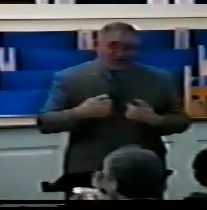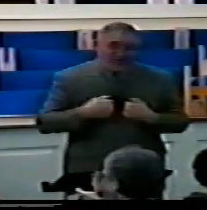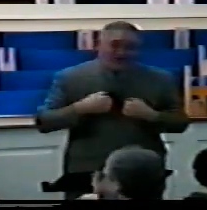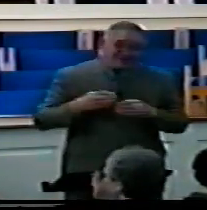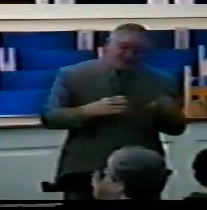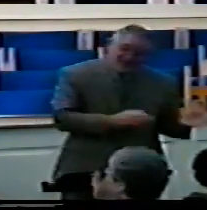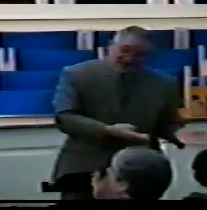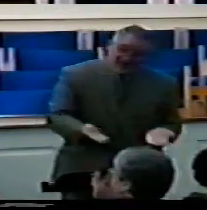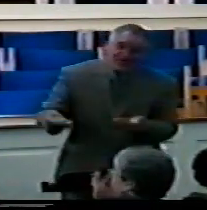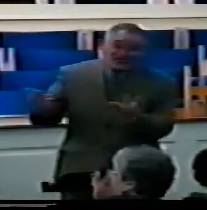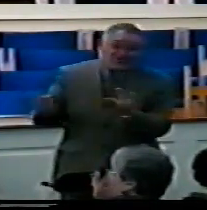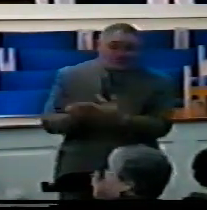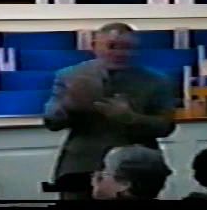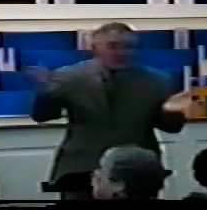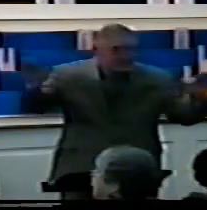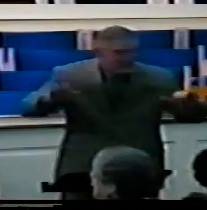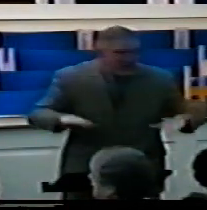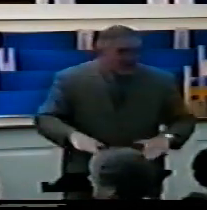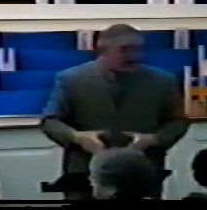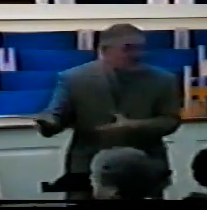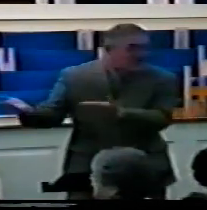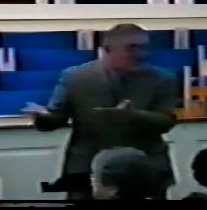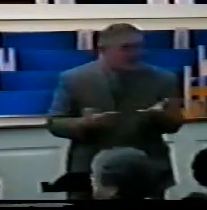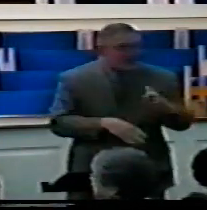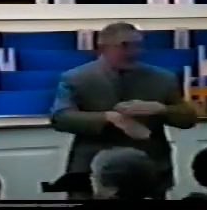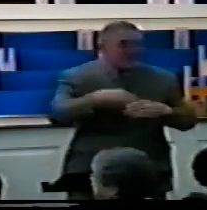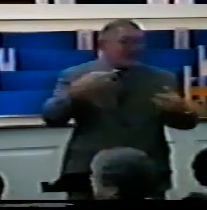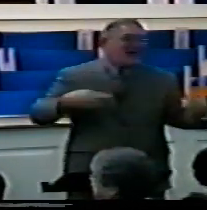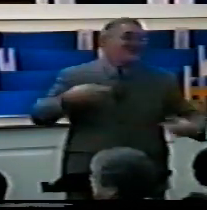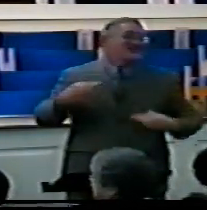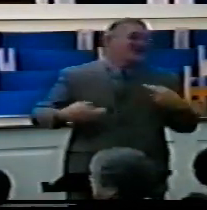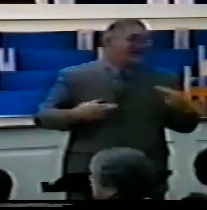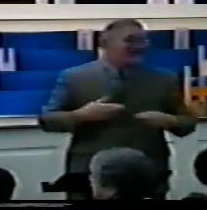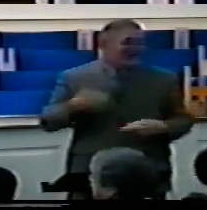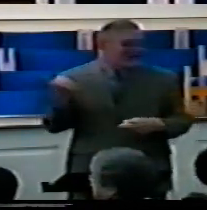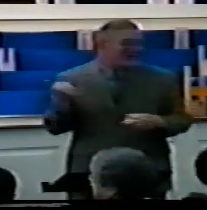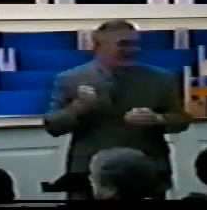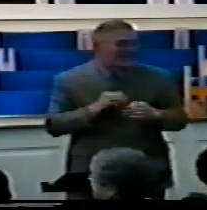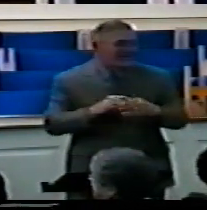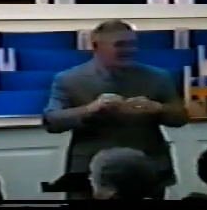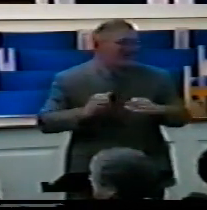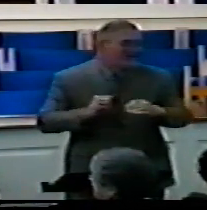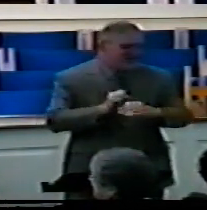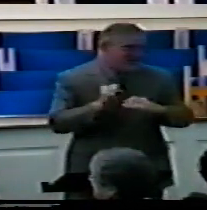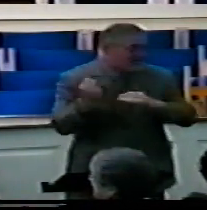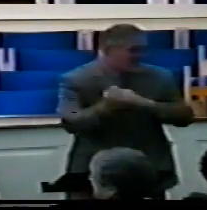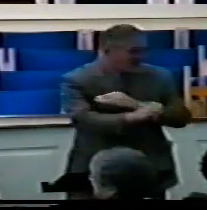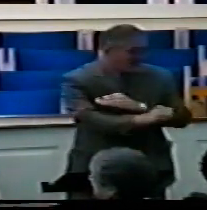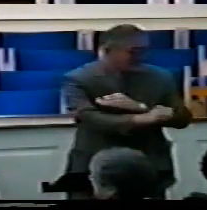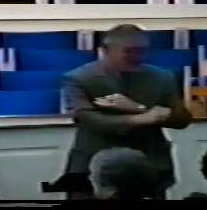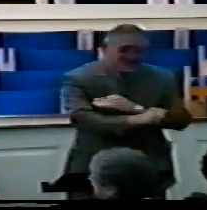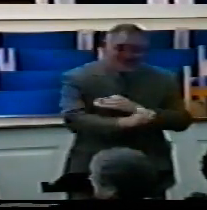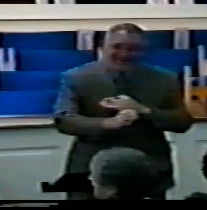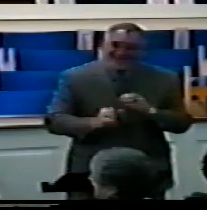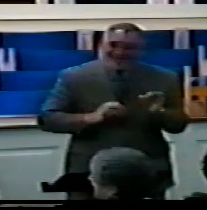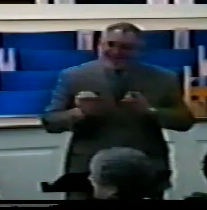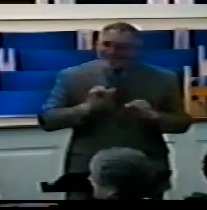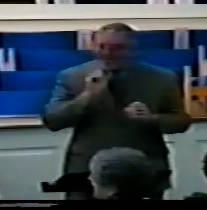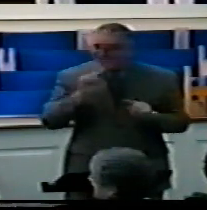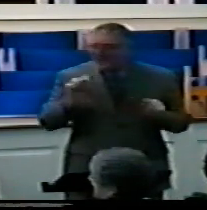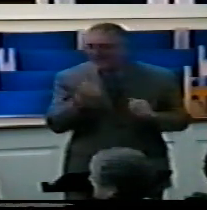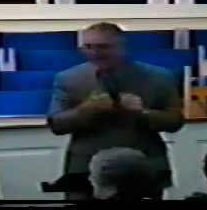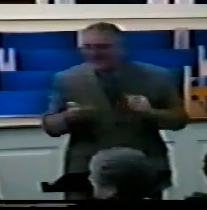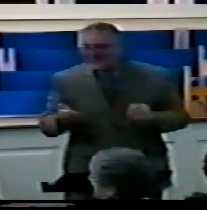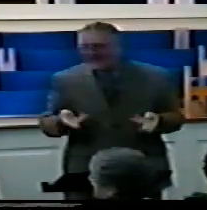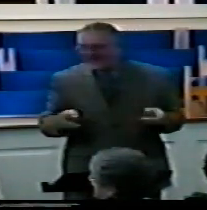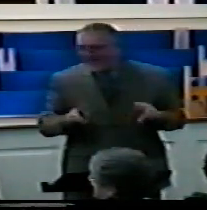through the valleys and bring you out rejoicing on the other side? Oh, if I told you all that we've been through. In 95,